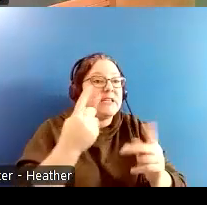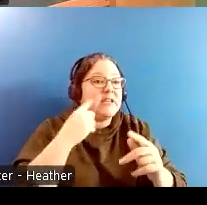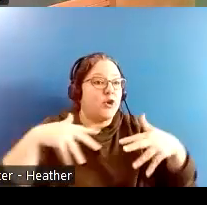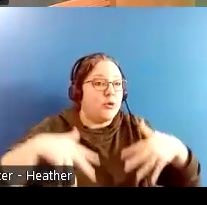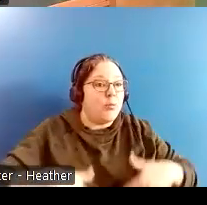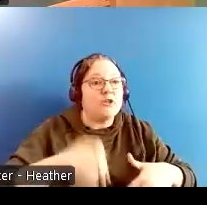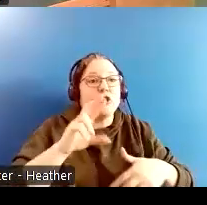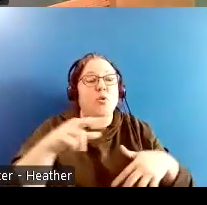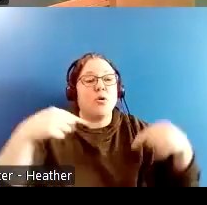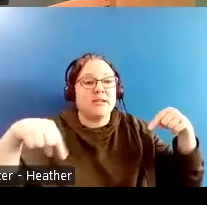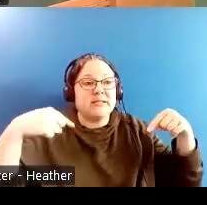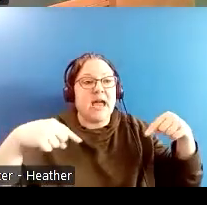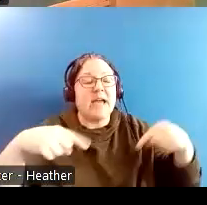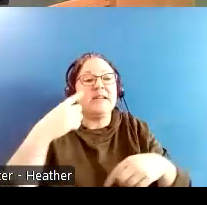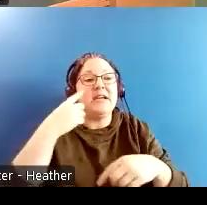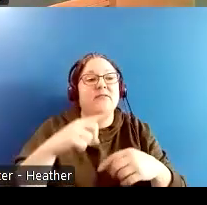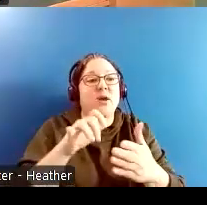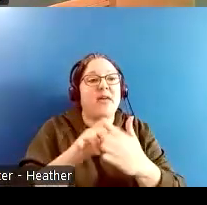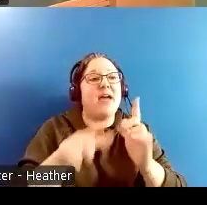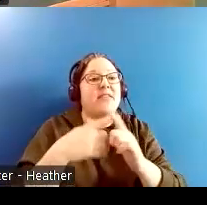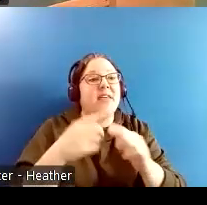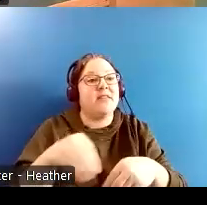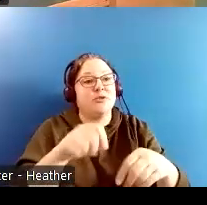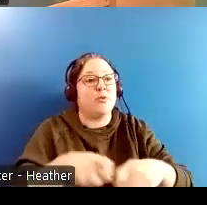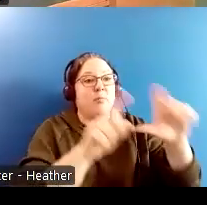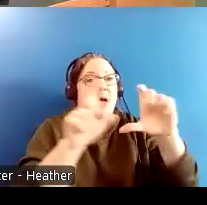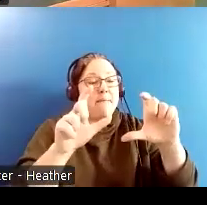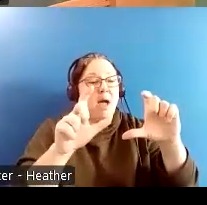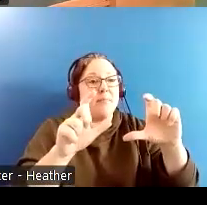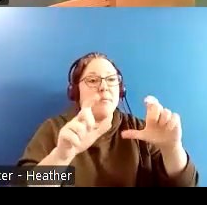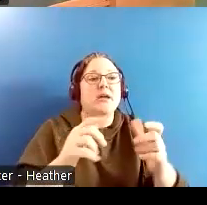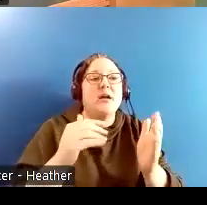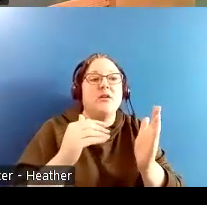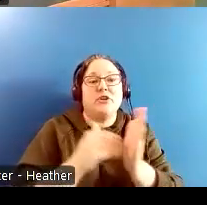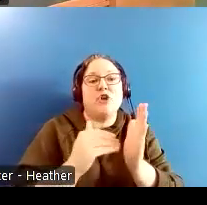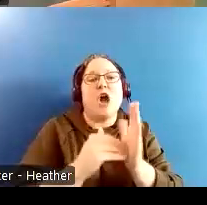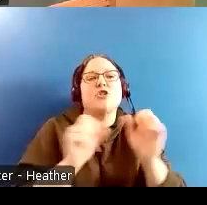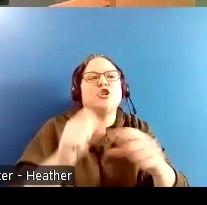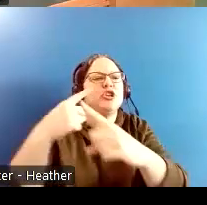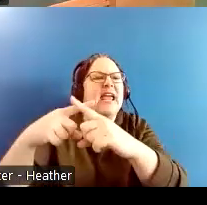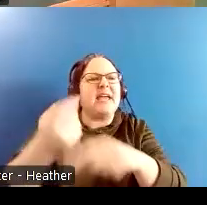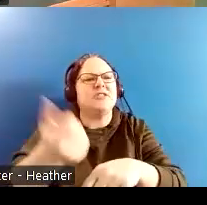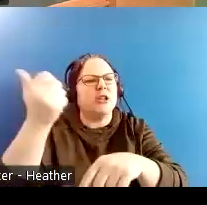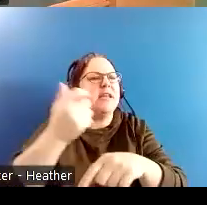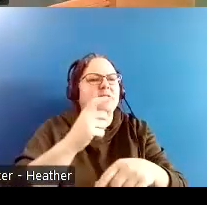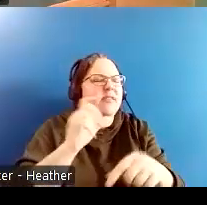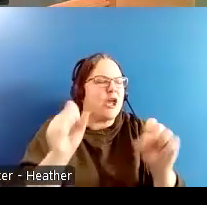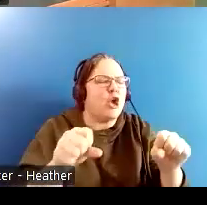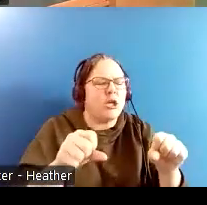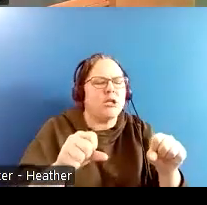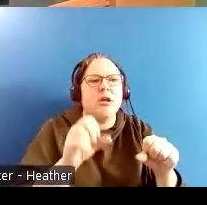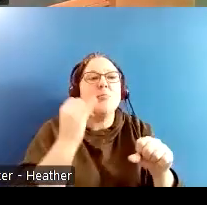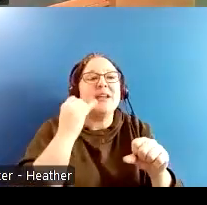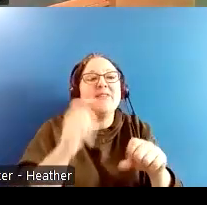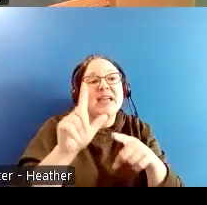on the electronic problem list, this would pop up. And the doctors were free to cancel it out. They didn't have to click on it. But if they clicked on